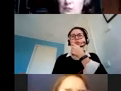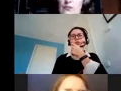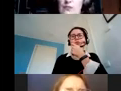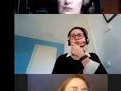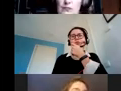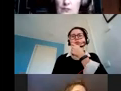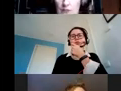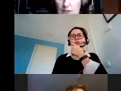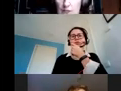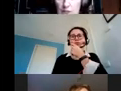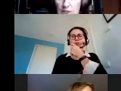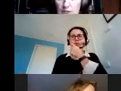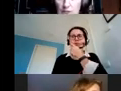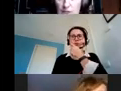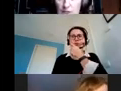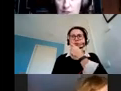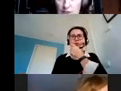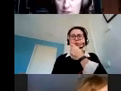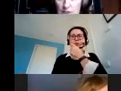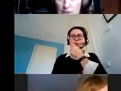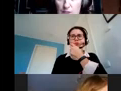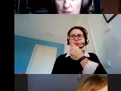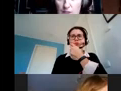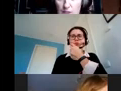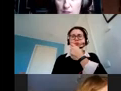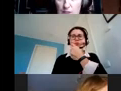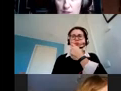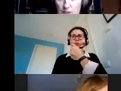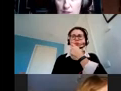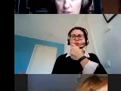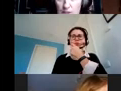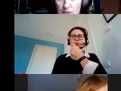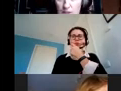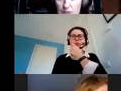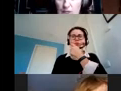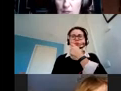human business and human rights from the perspective of non-judicial remedies.